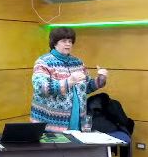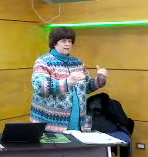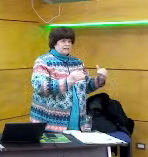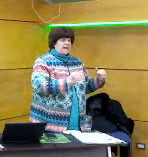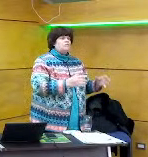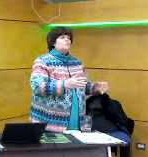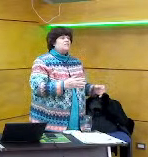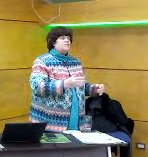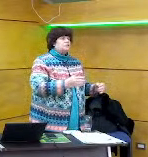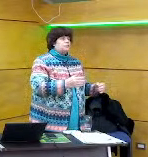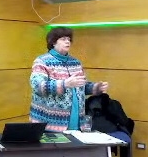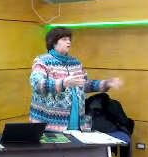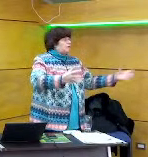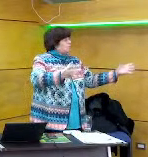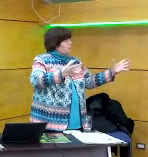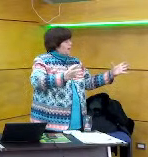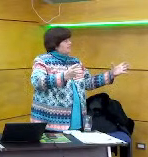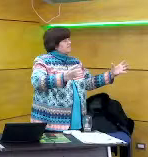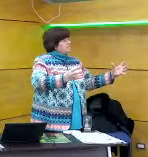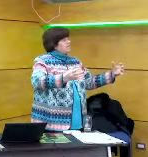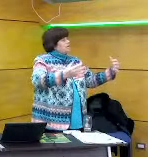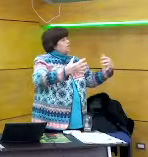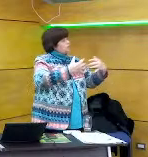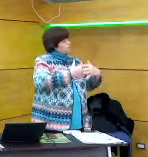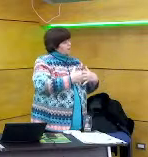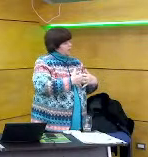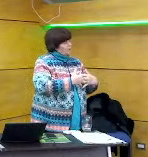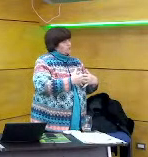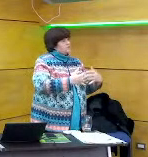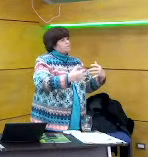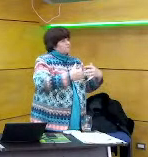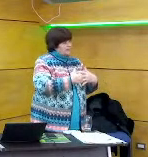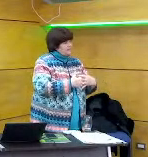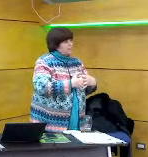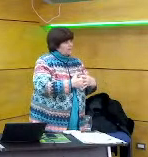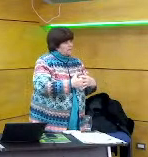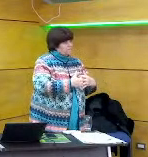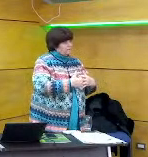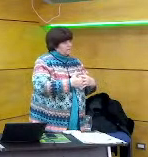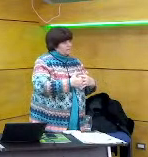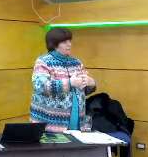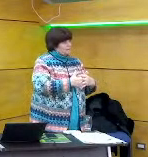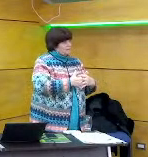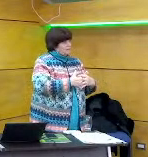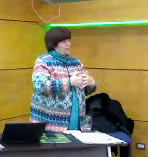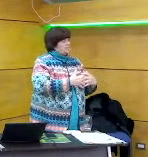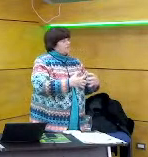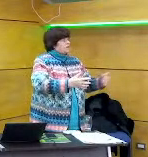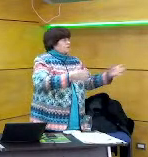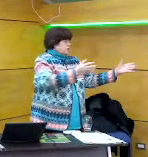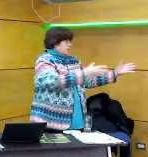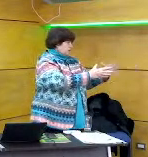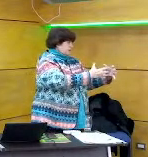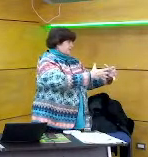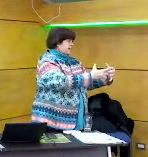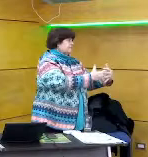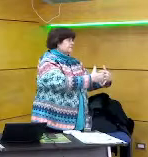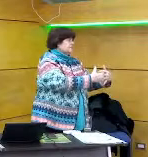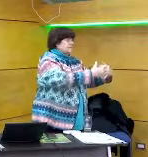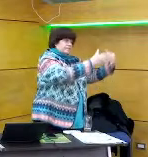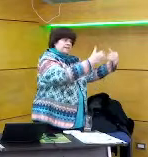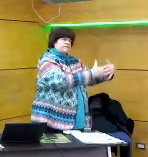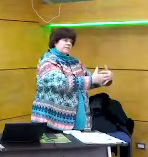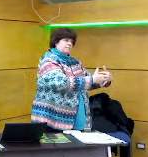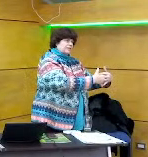workbook. And you need to practice with partners, buddying up, and say